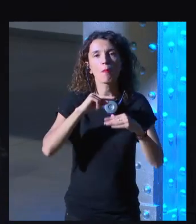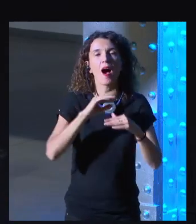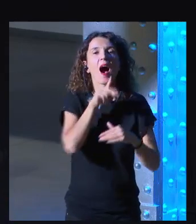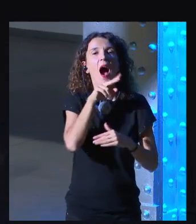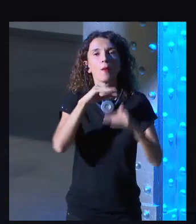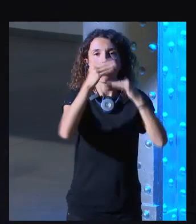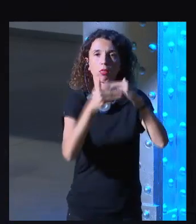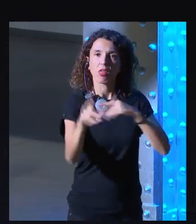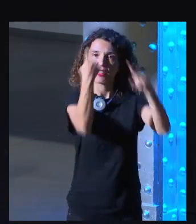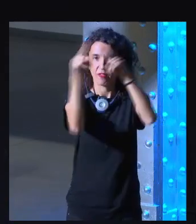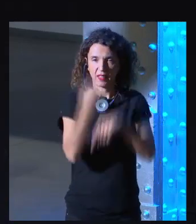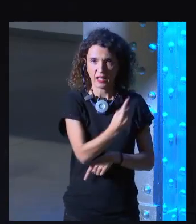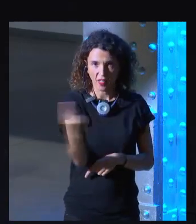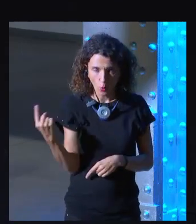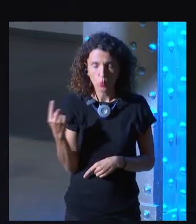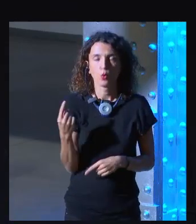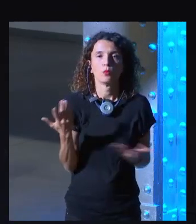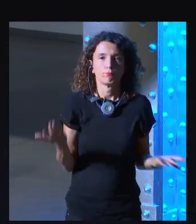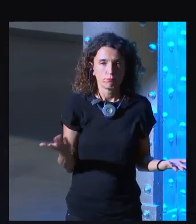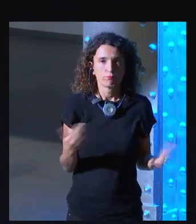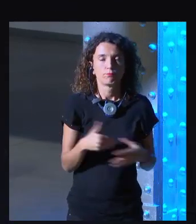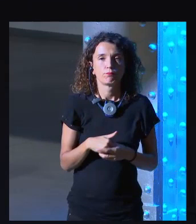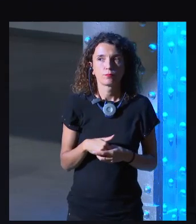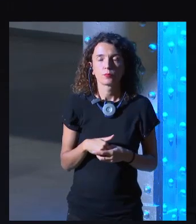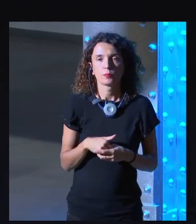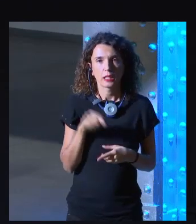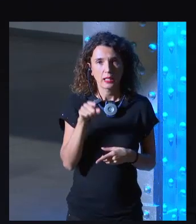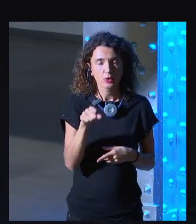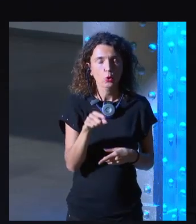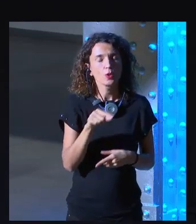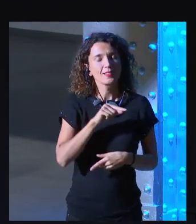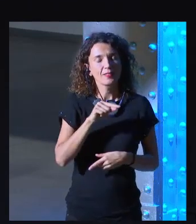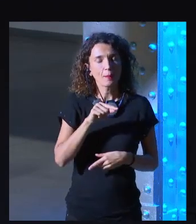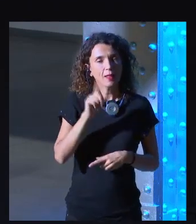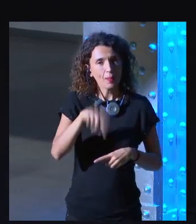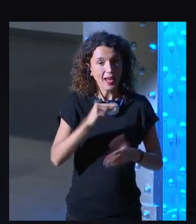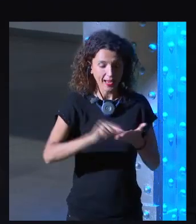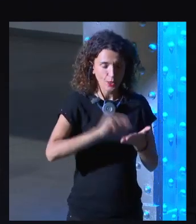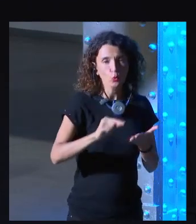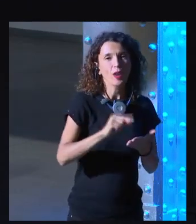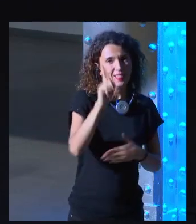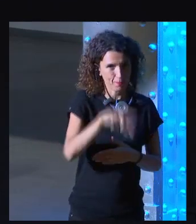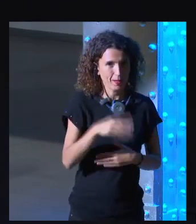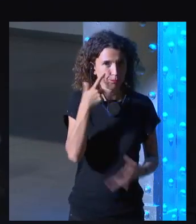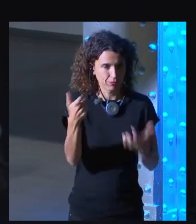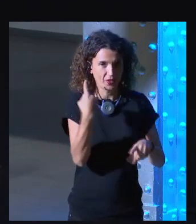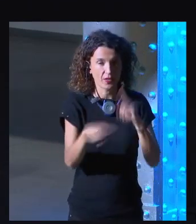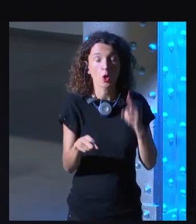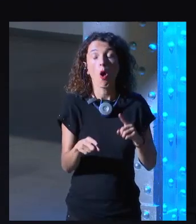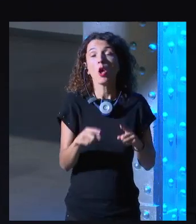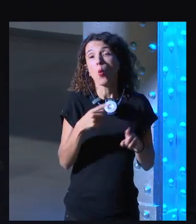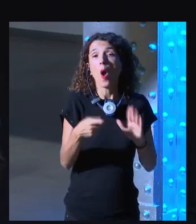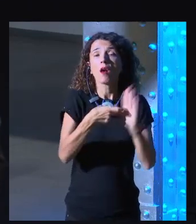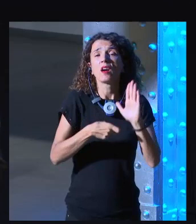And this needs to be present in the writing. Because you're not writing a restaurant menu, you're trying to do something which is personal